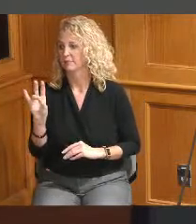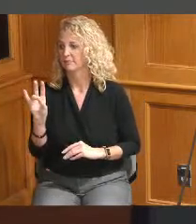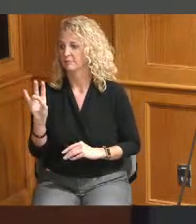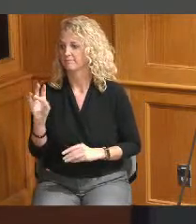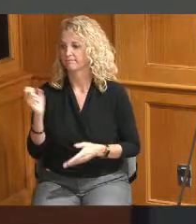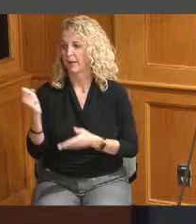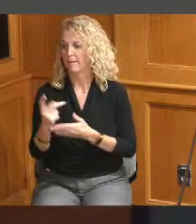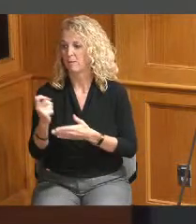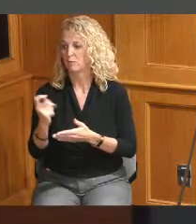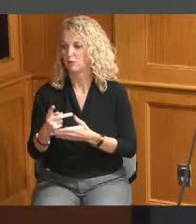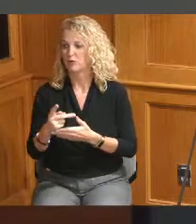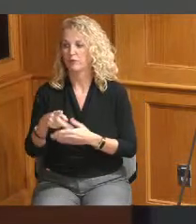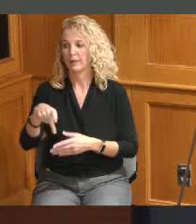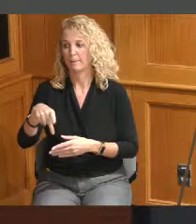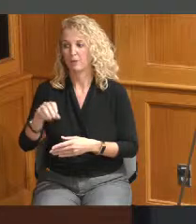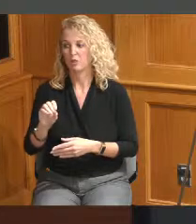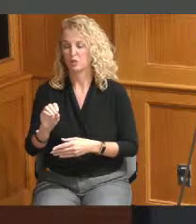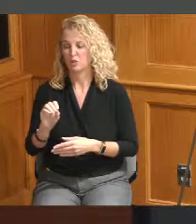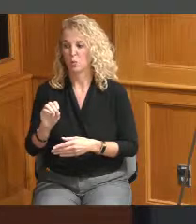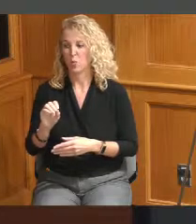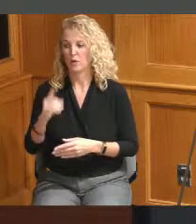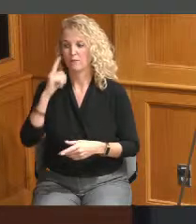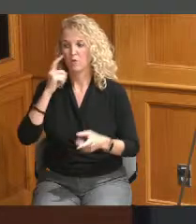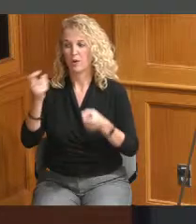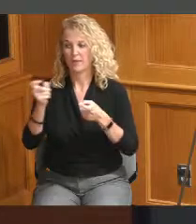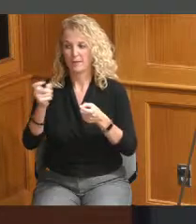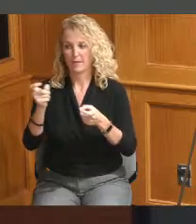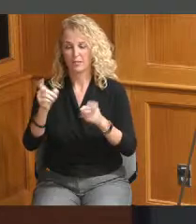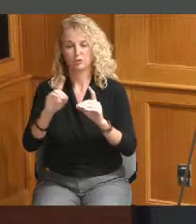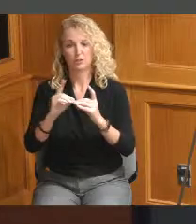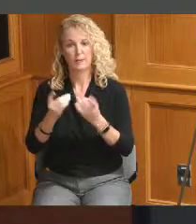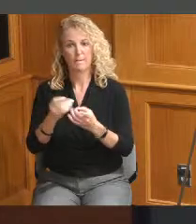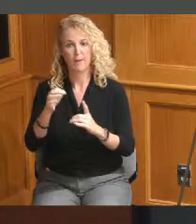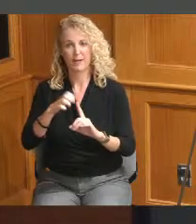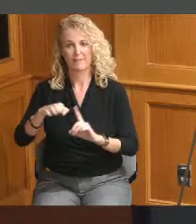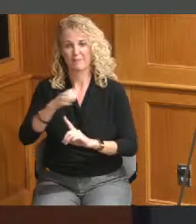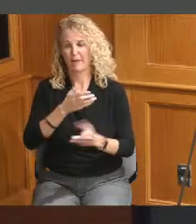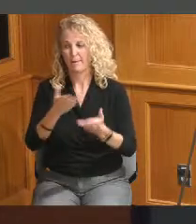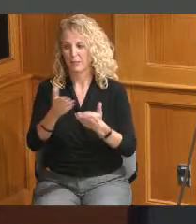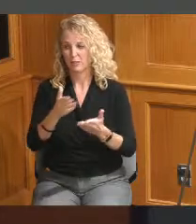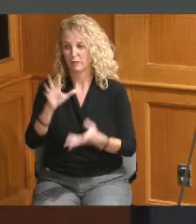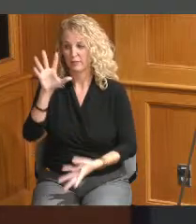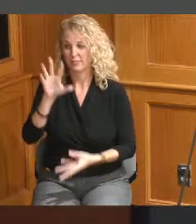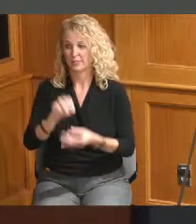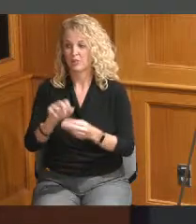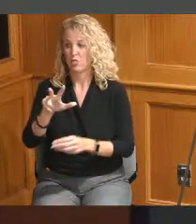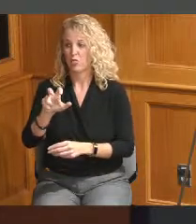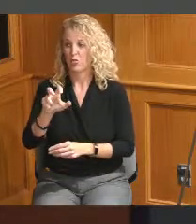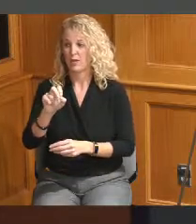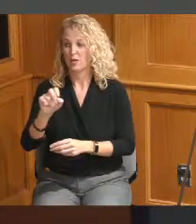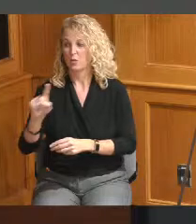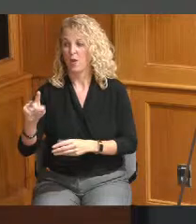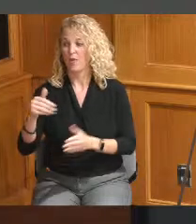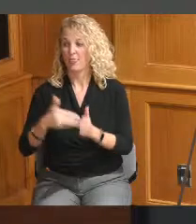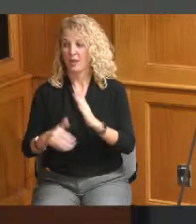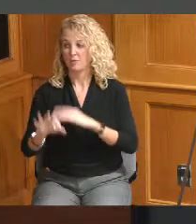item approving of purchase orders in the administration and the Department of Environmental Services in the total amount of